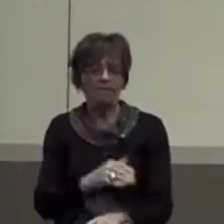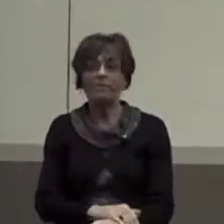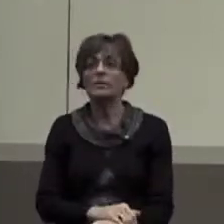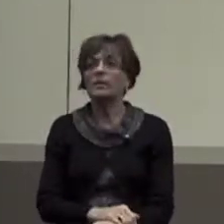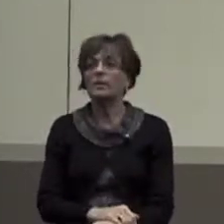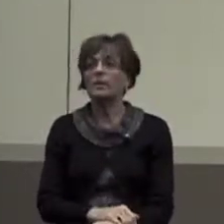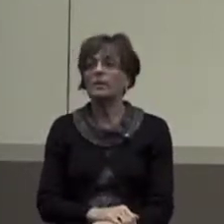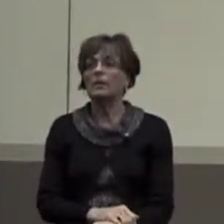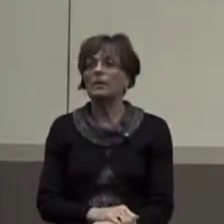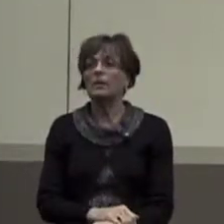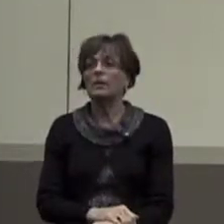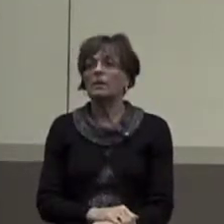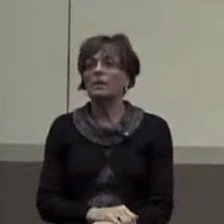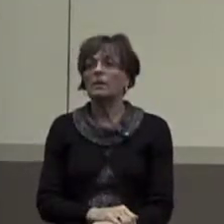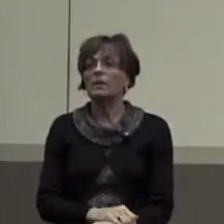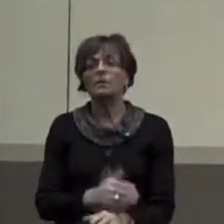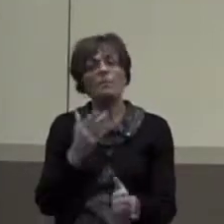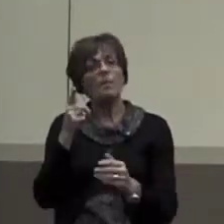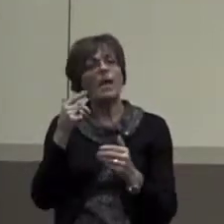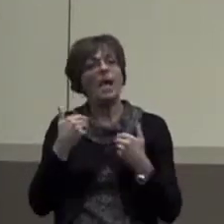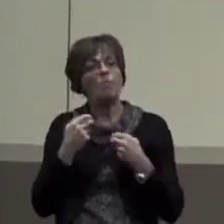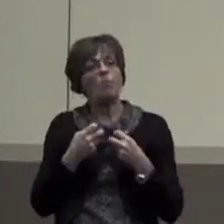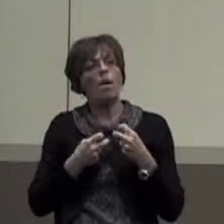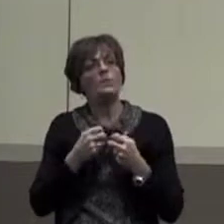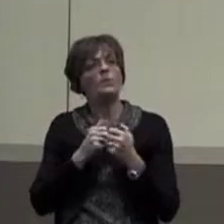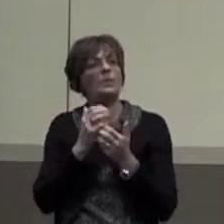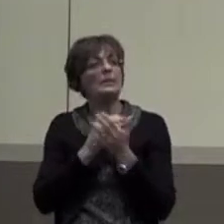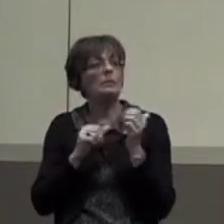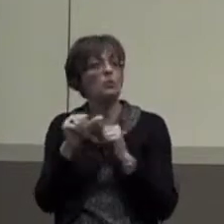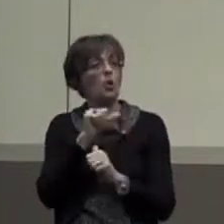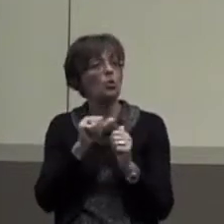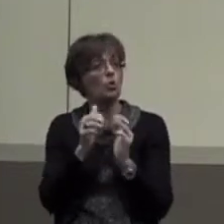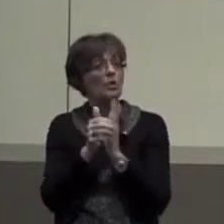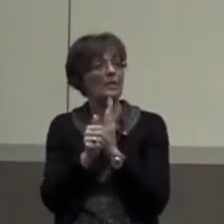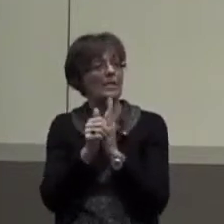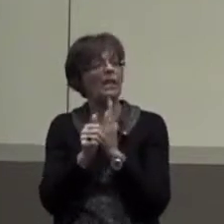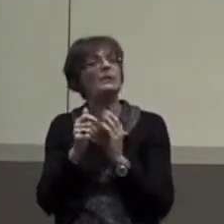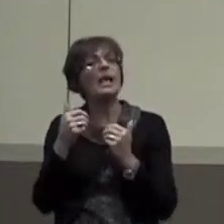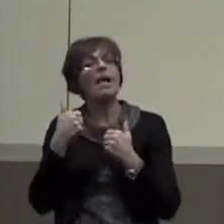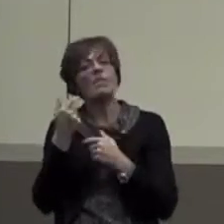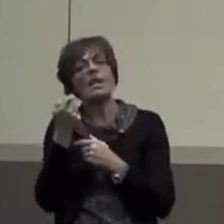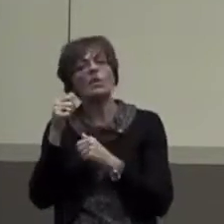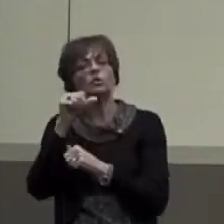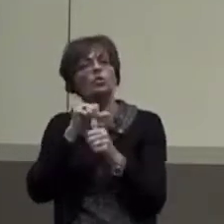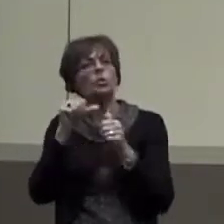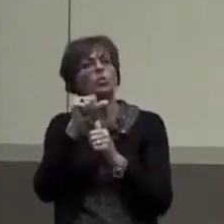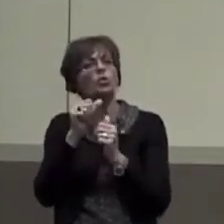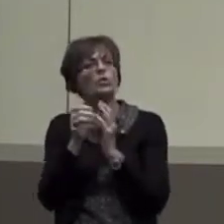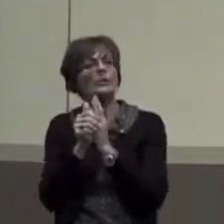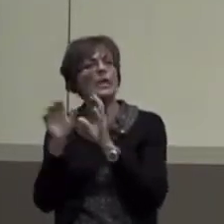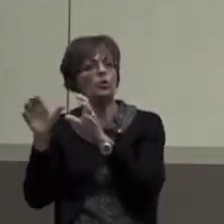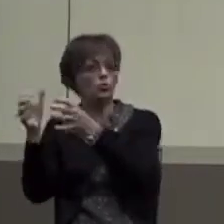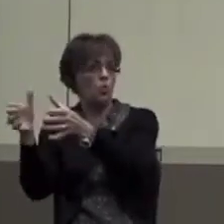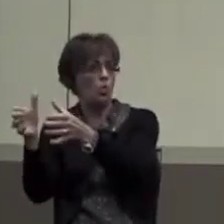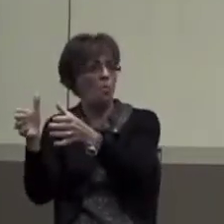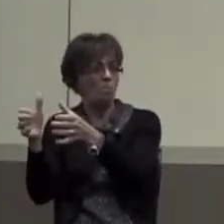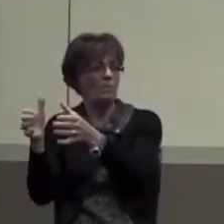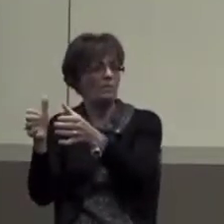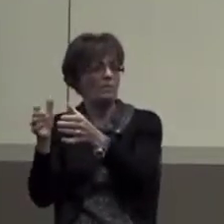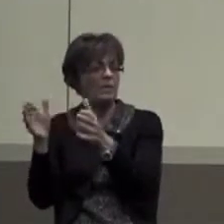Maybe they're having some problems with some social skills, so having a little social skills group might be enough to help